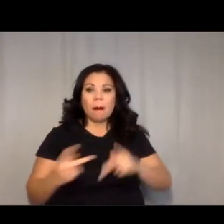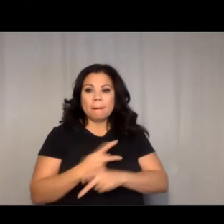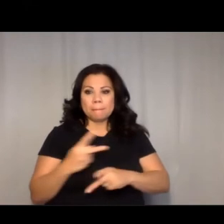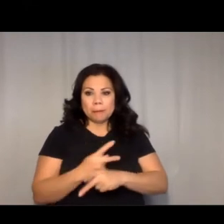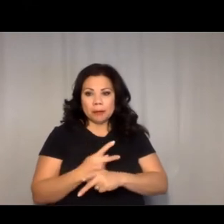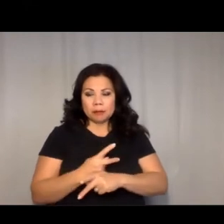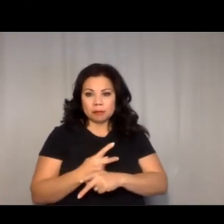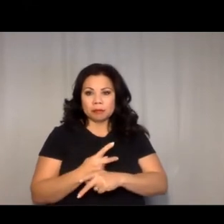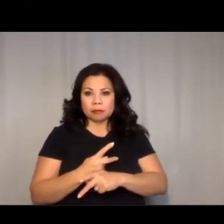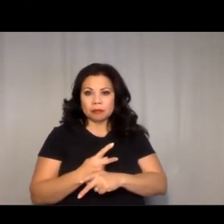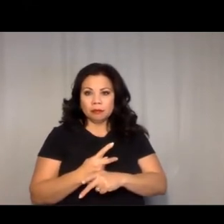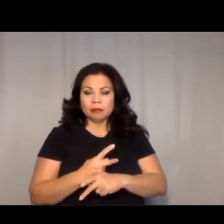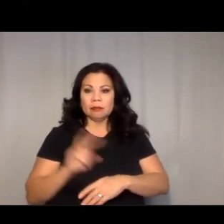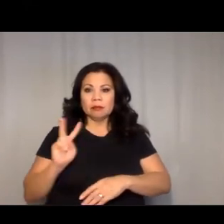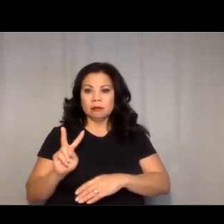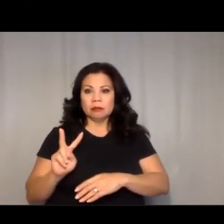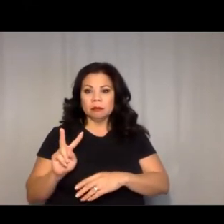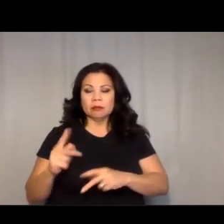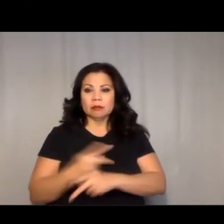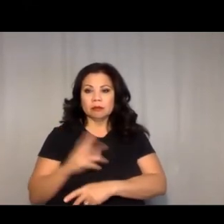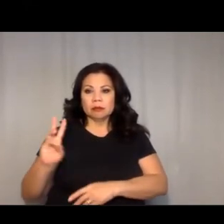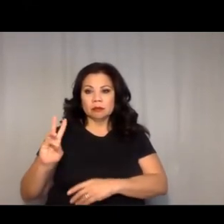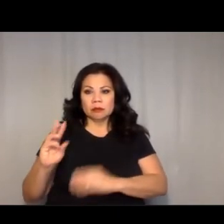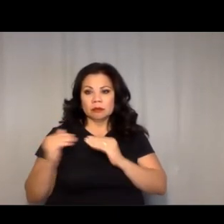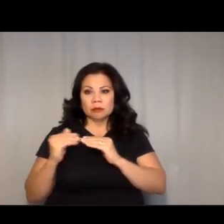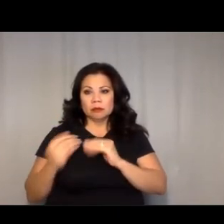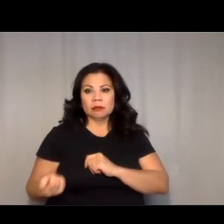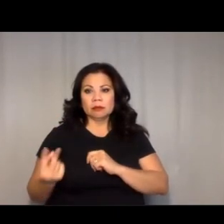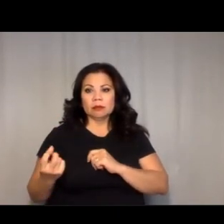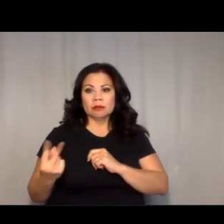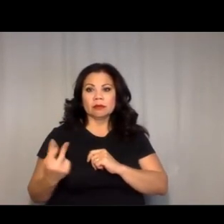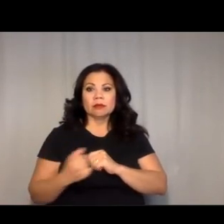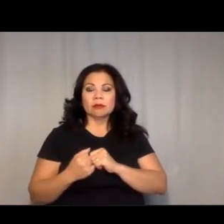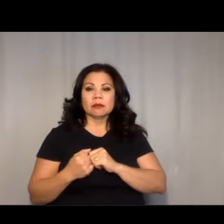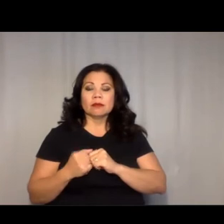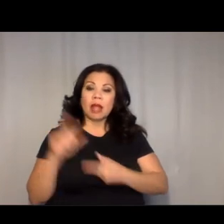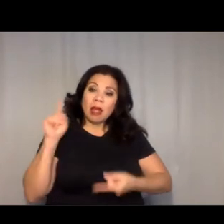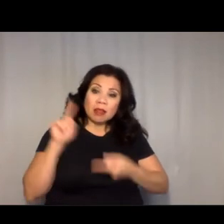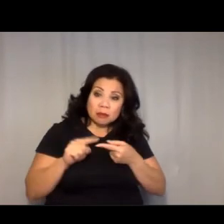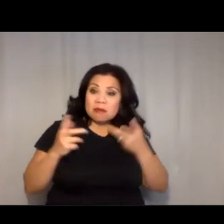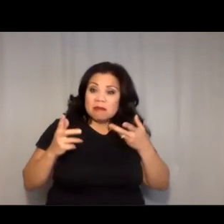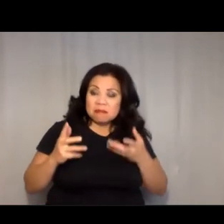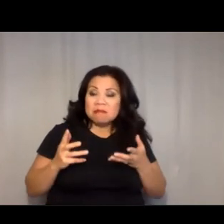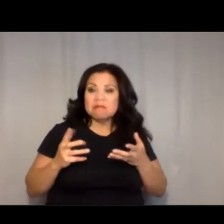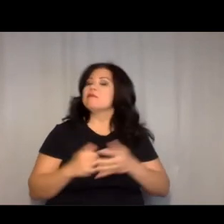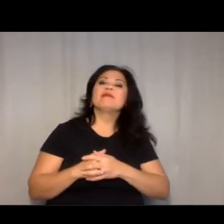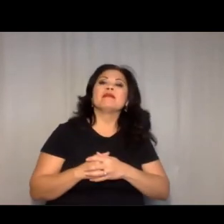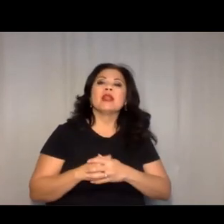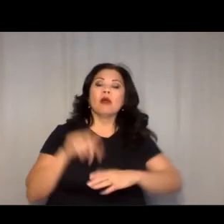is the bottom ones. 2 times 6 is 12. Then I'm going to simplify. Okay, well, I have 3